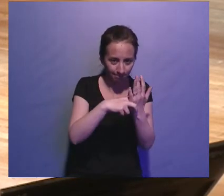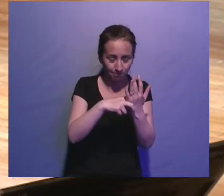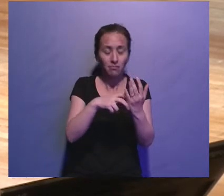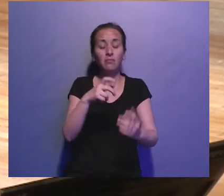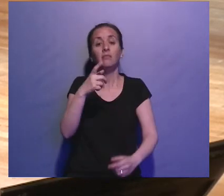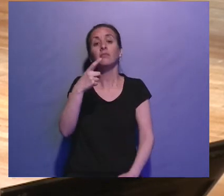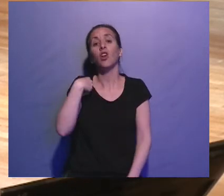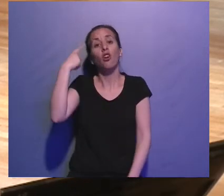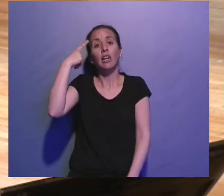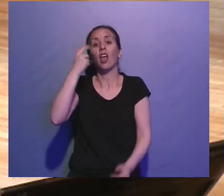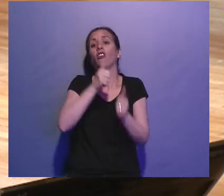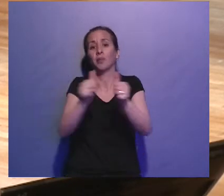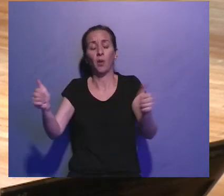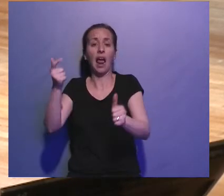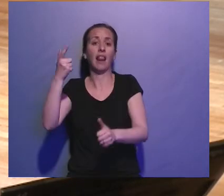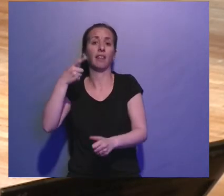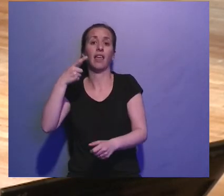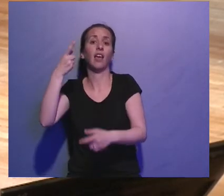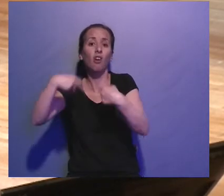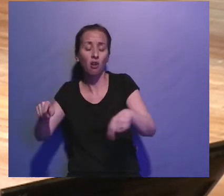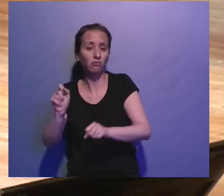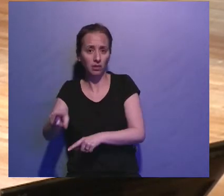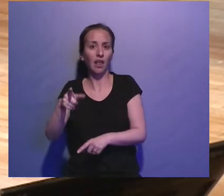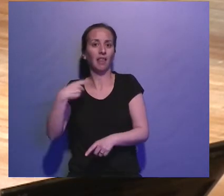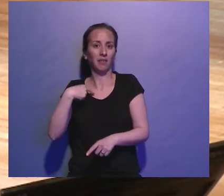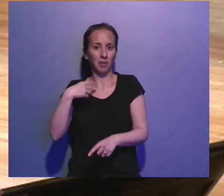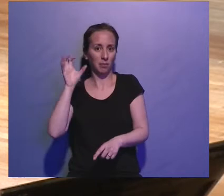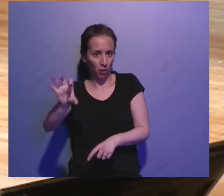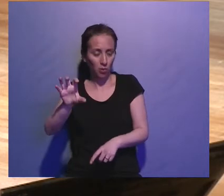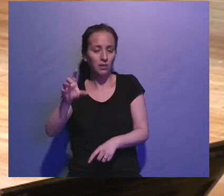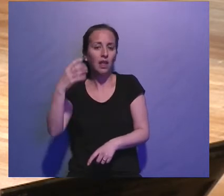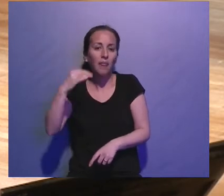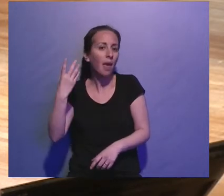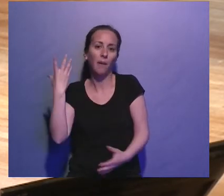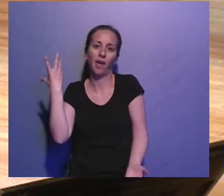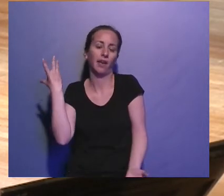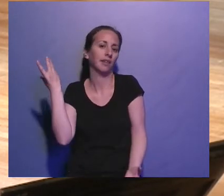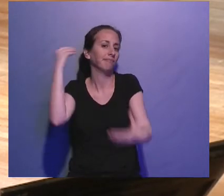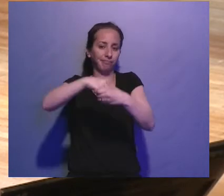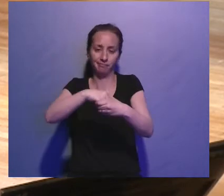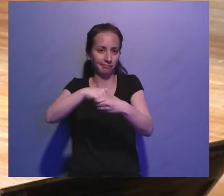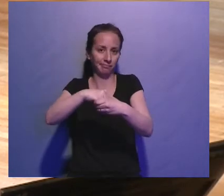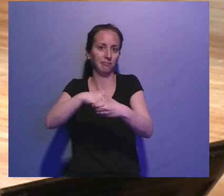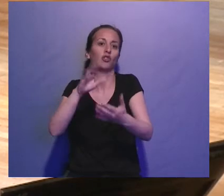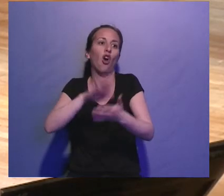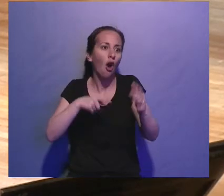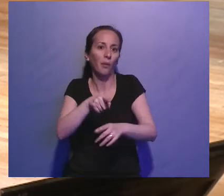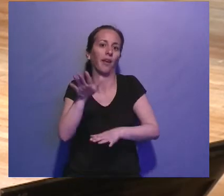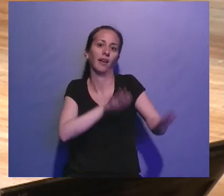They should be involved. In my province, the Public Audit